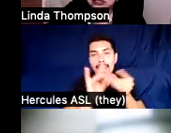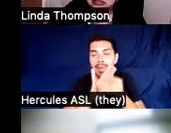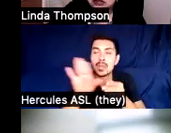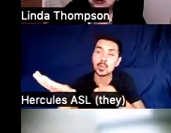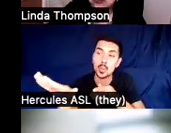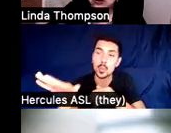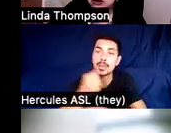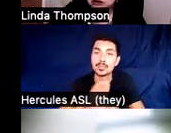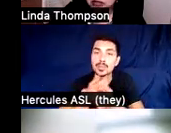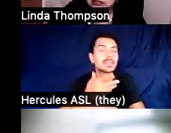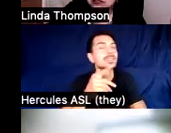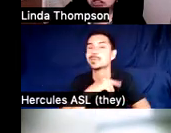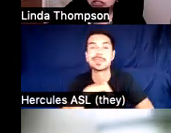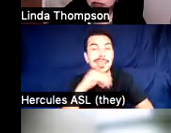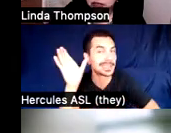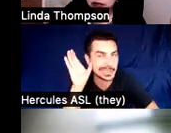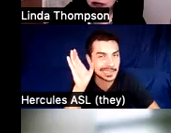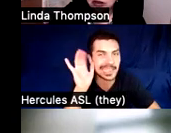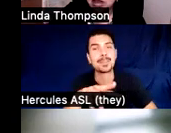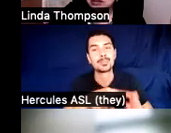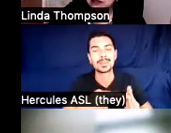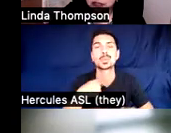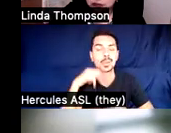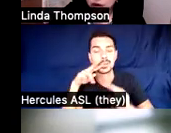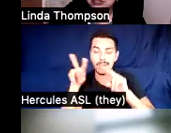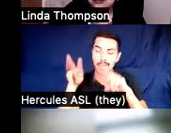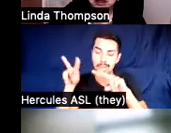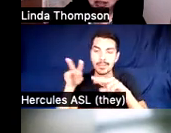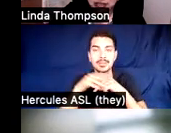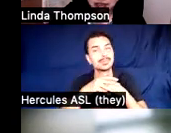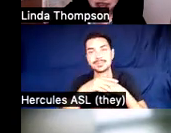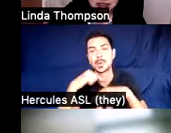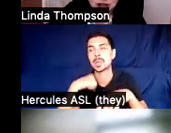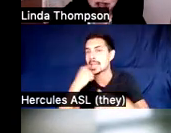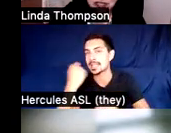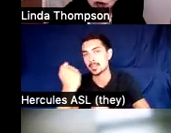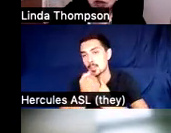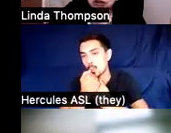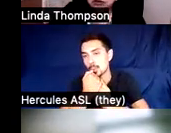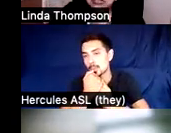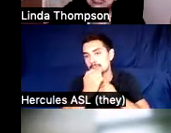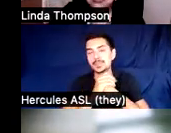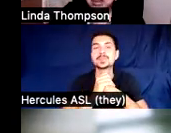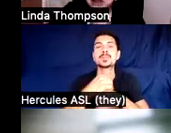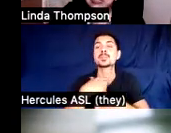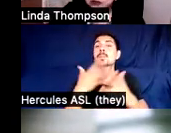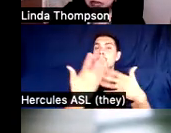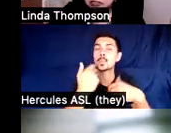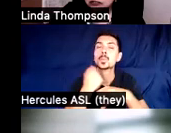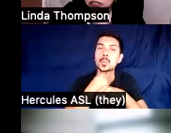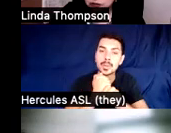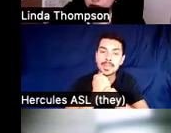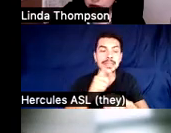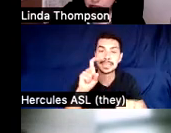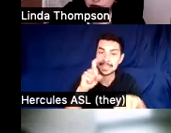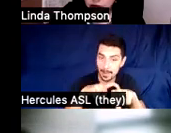not listening, but we're in a place of judgment, not of support. But also, we want to create some time and space